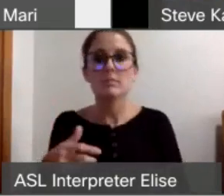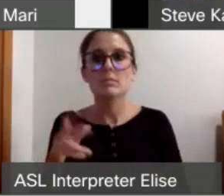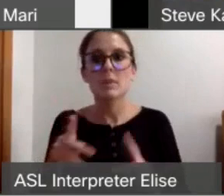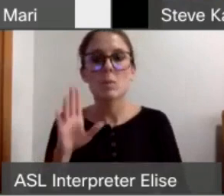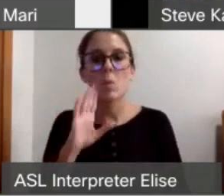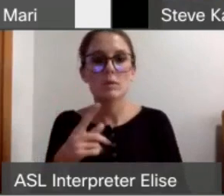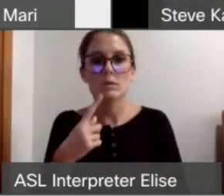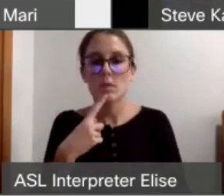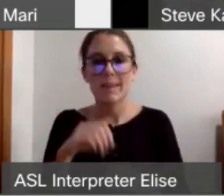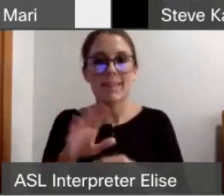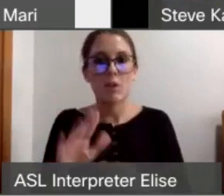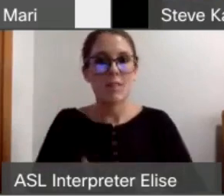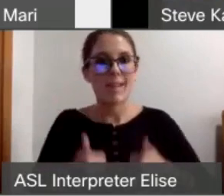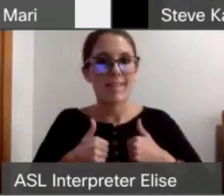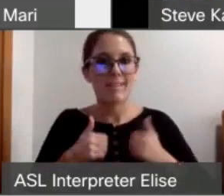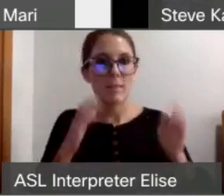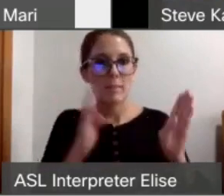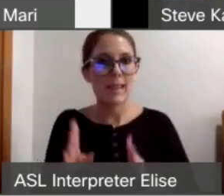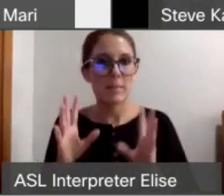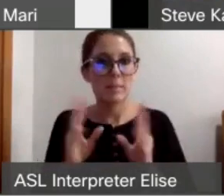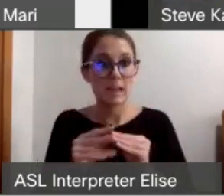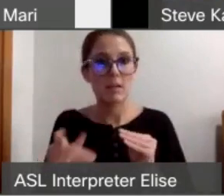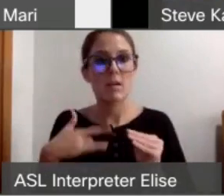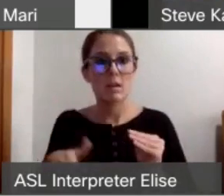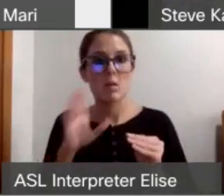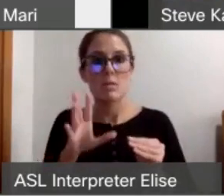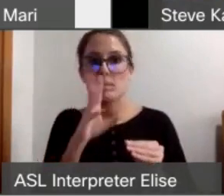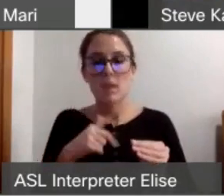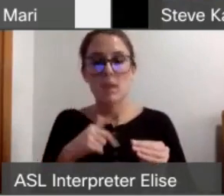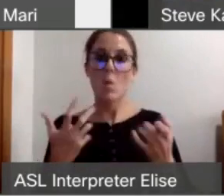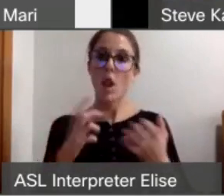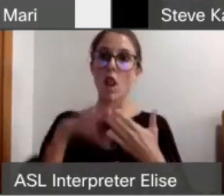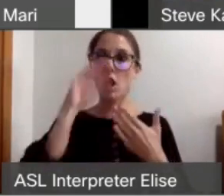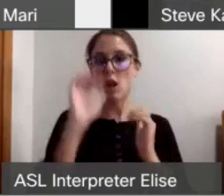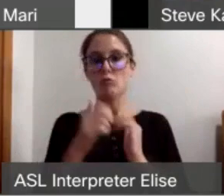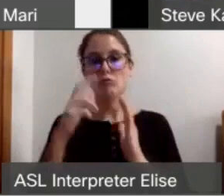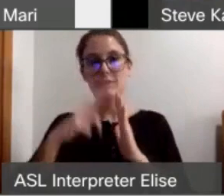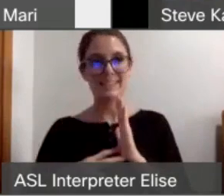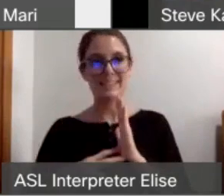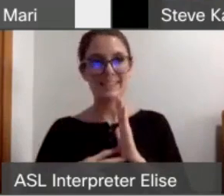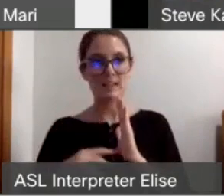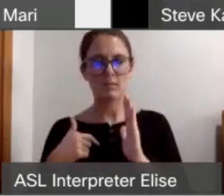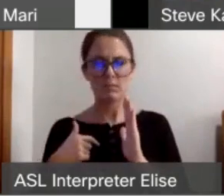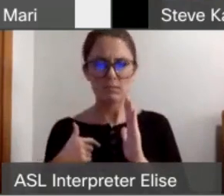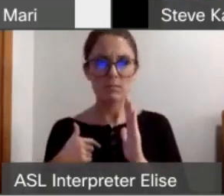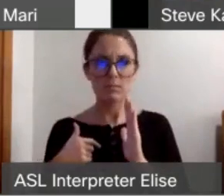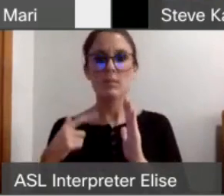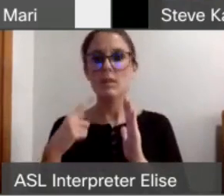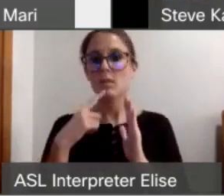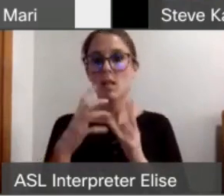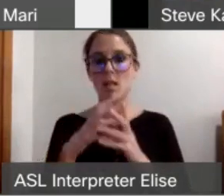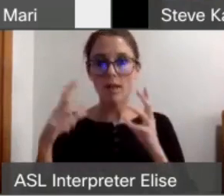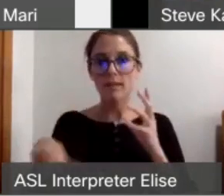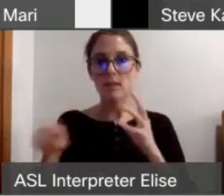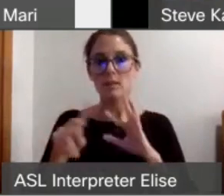plan meetings that they want to learn how to read. And I would say a lot of these folks that